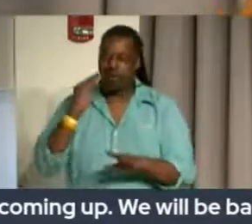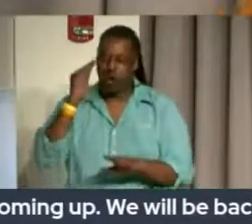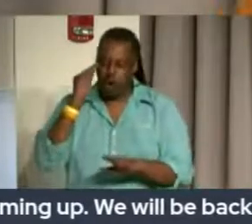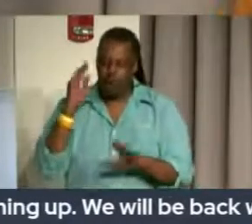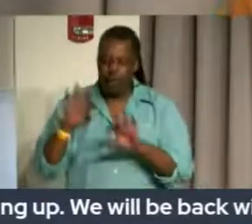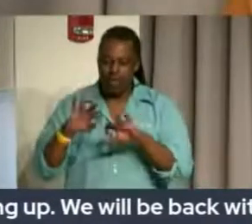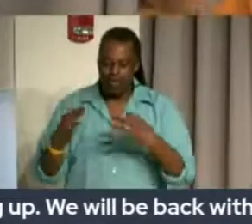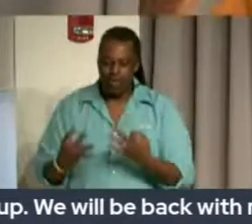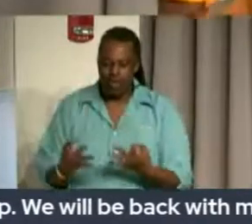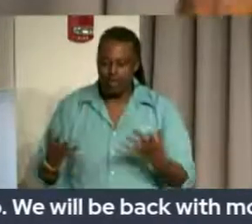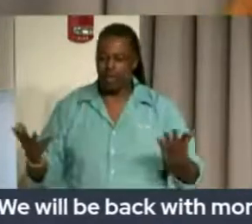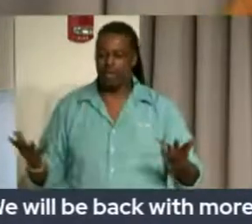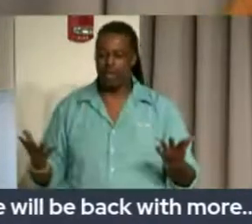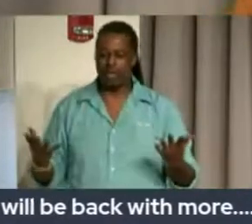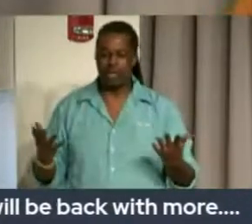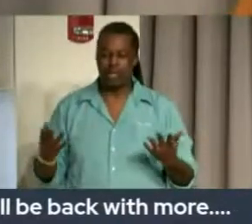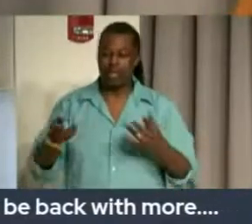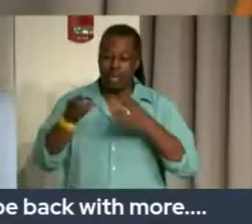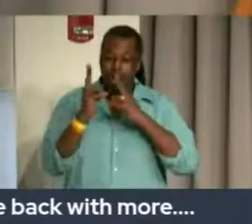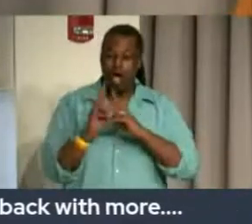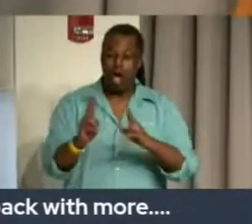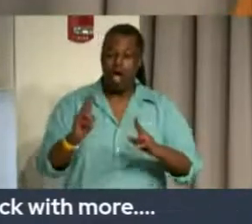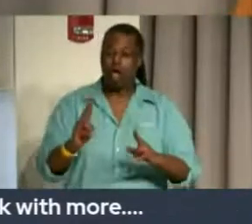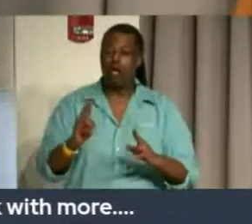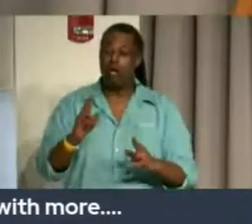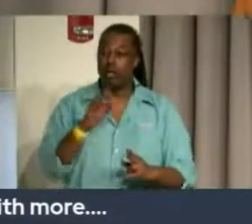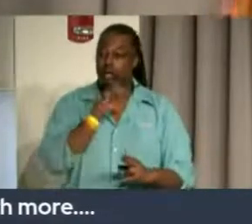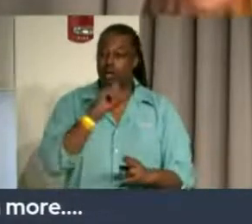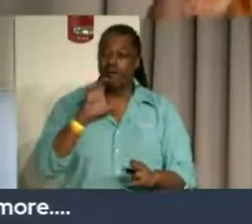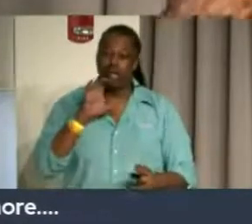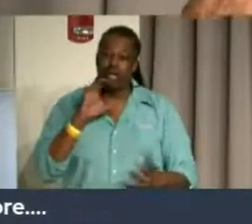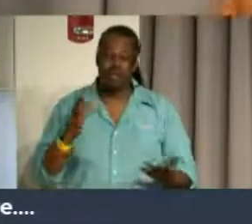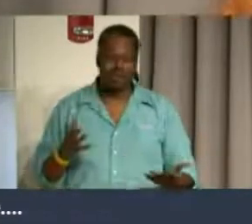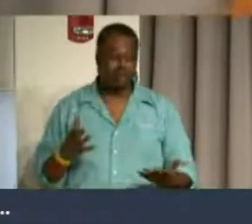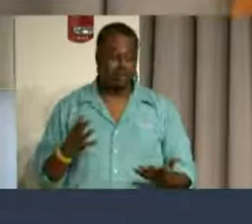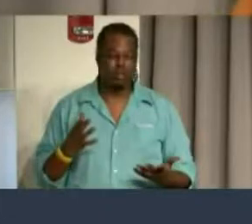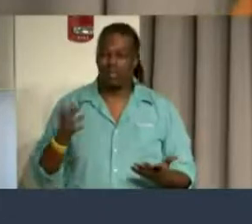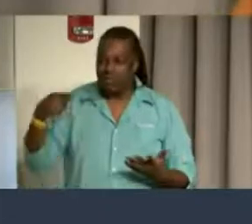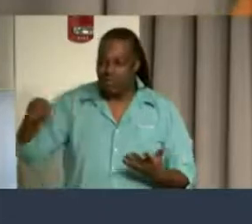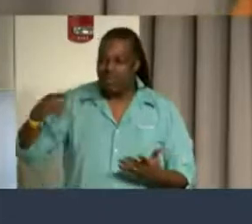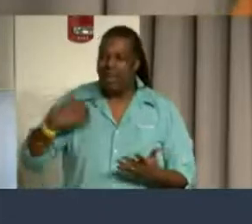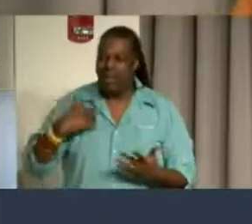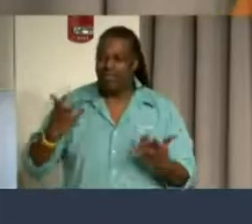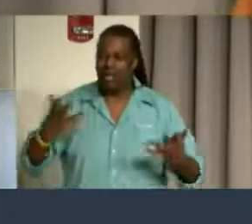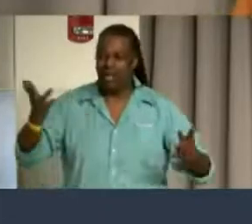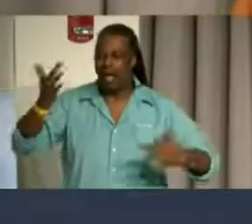fire. Honor the elders. They have so much wisdom,